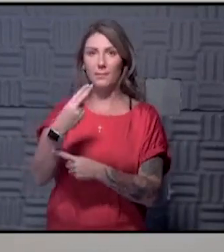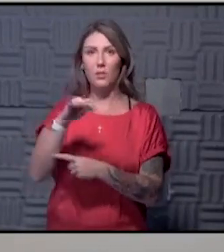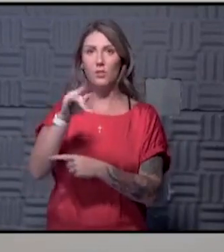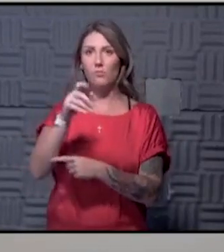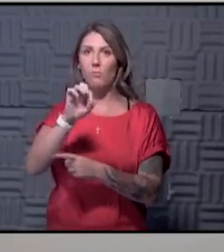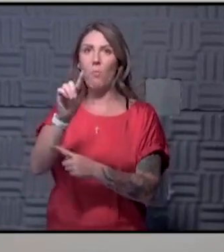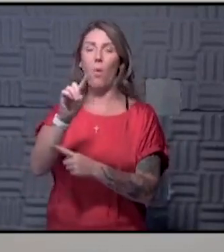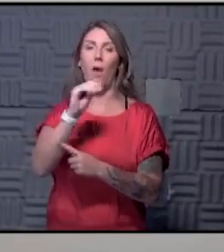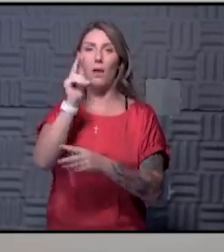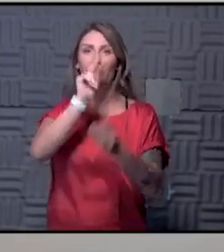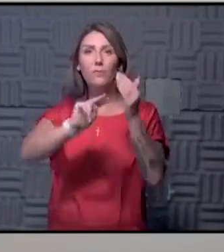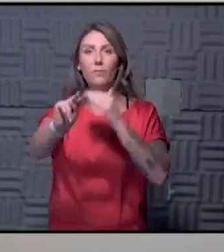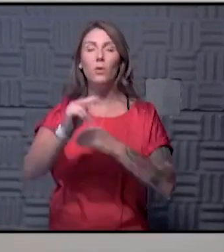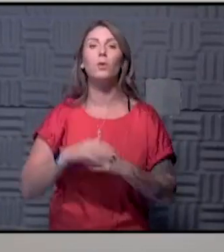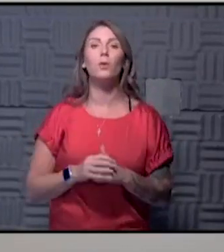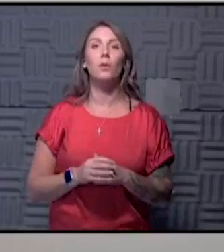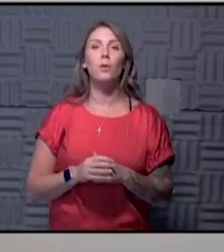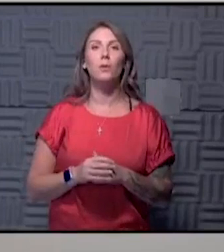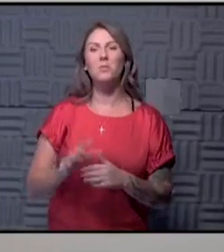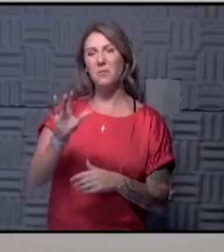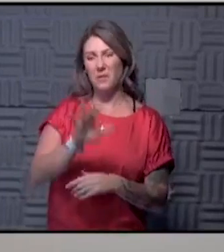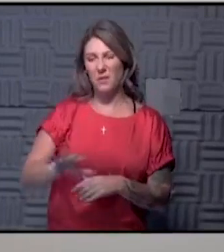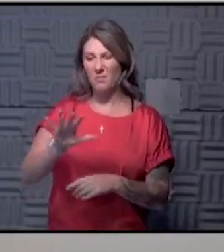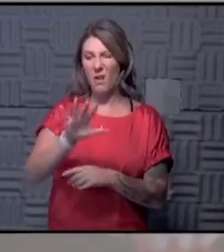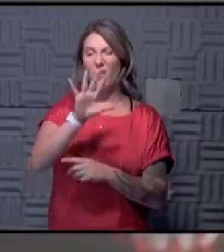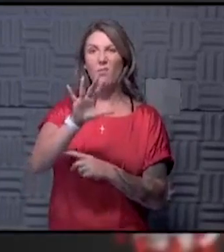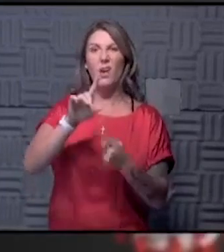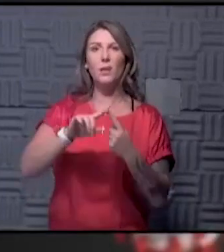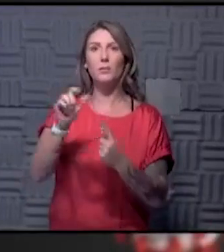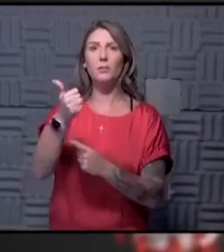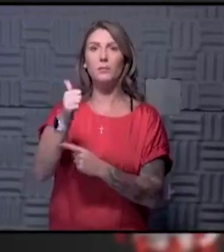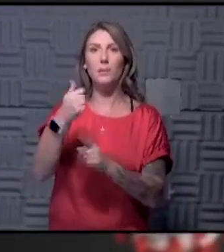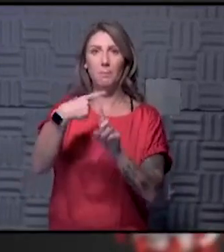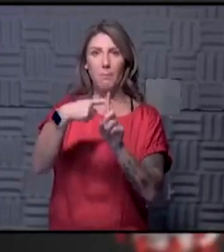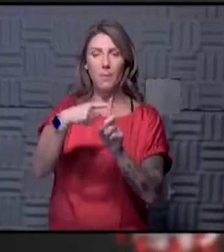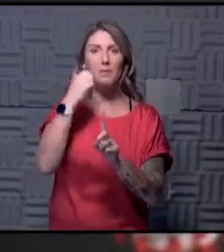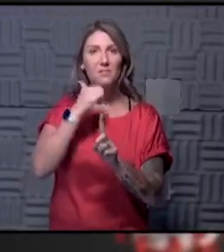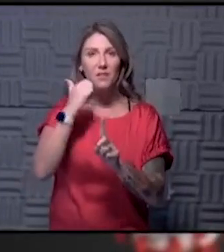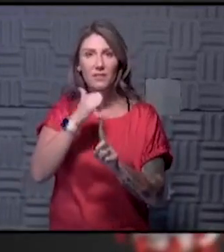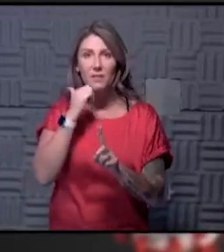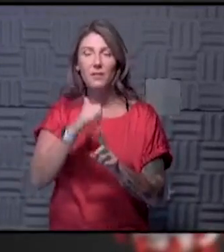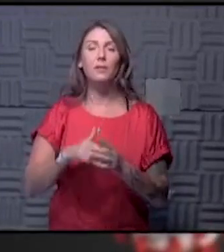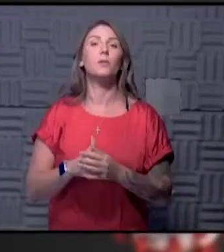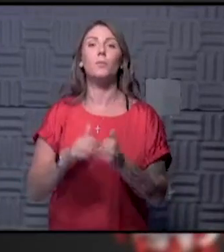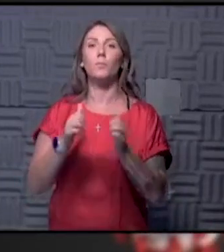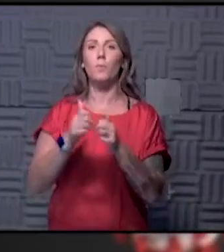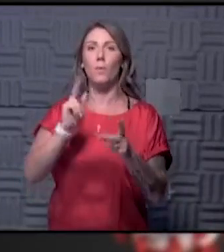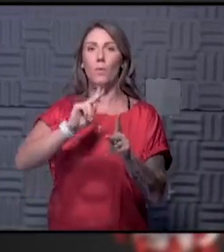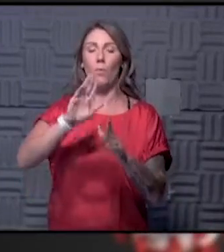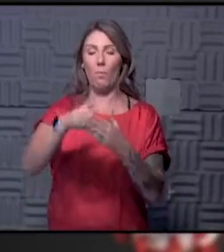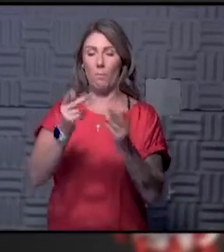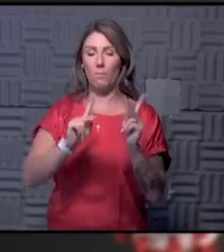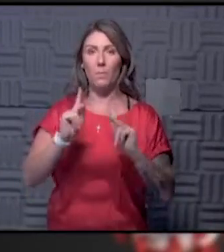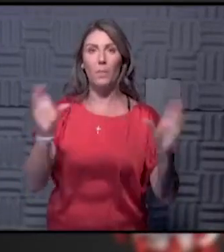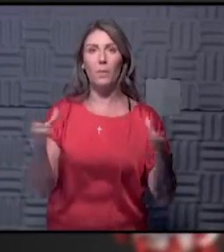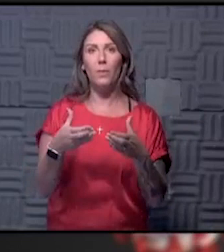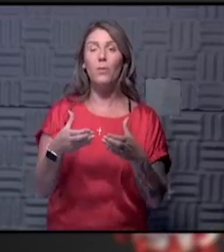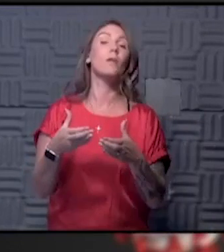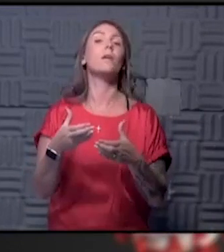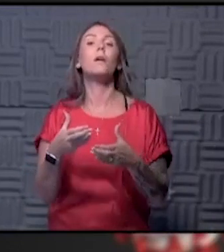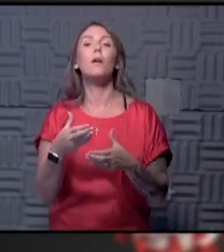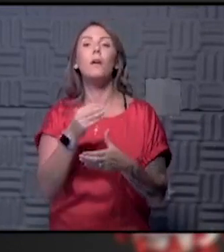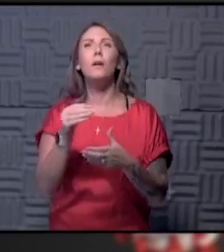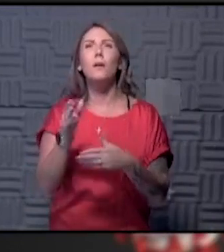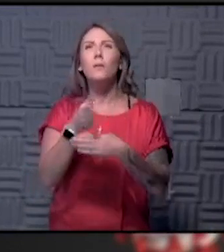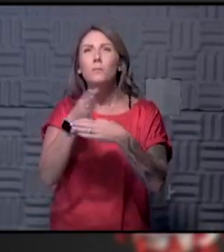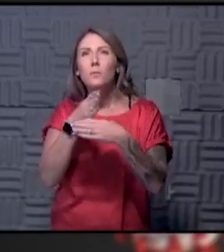So. We're running about 5 to 10 positives a day for the population on campus. Again, between a 3.5%